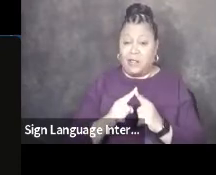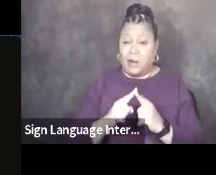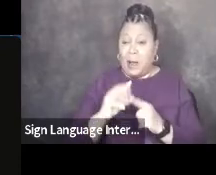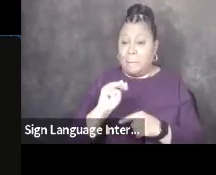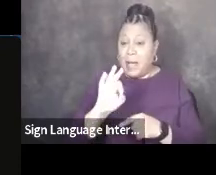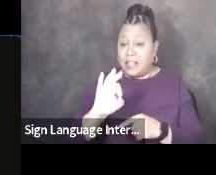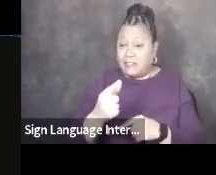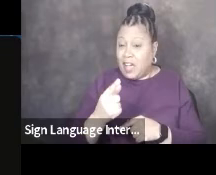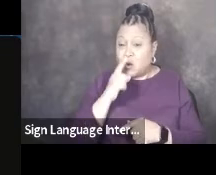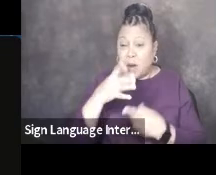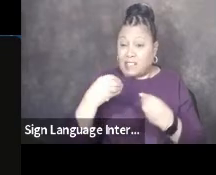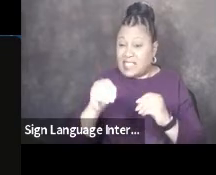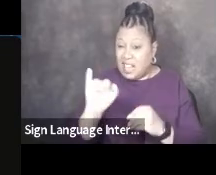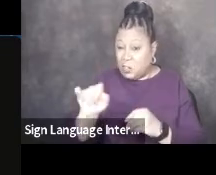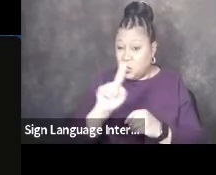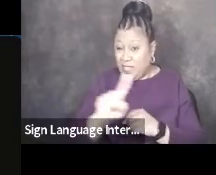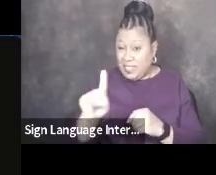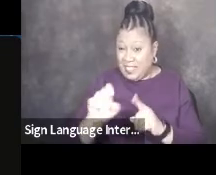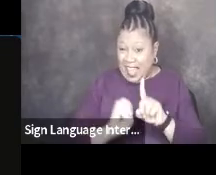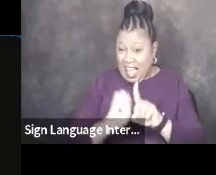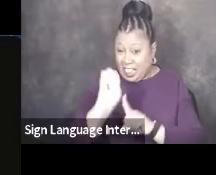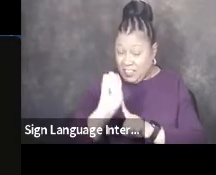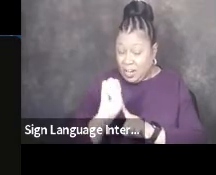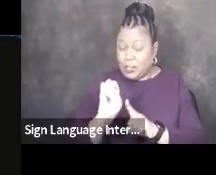manufacturer or whoever's selling you the elevator.